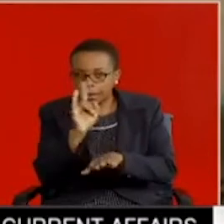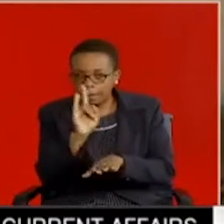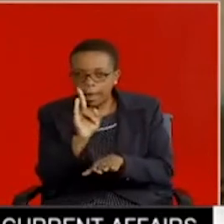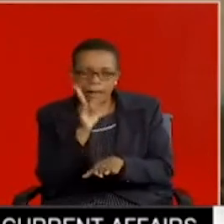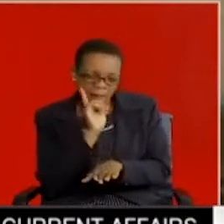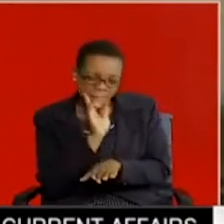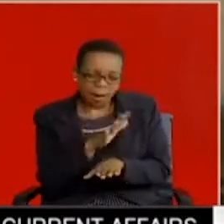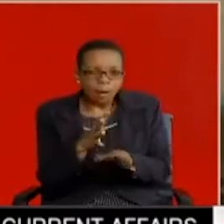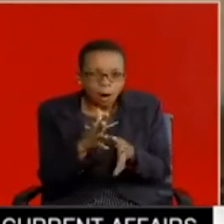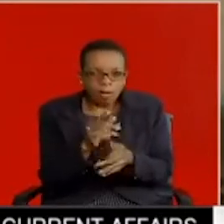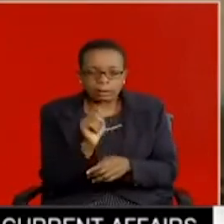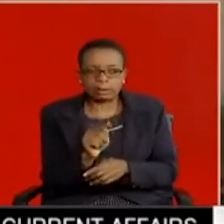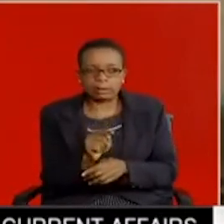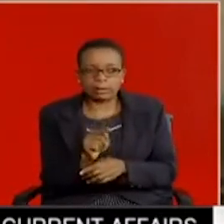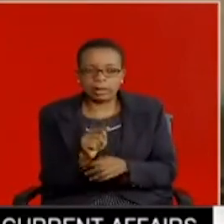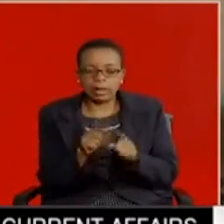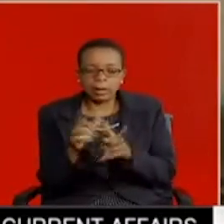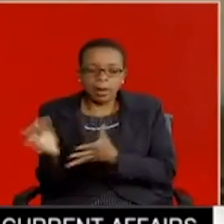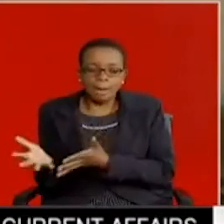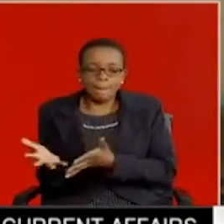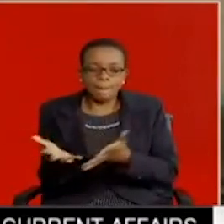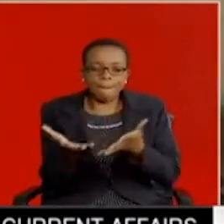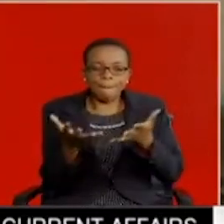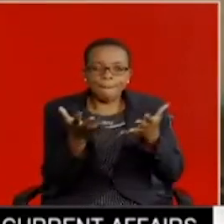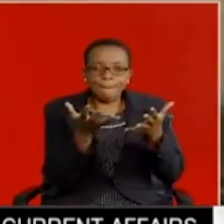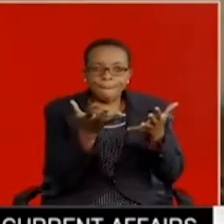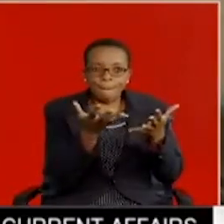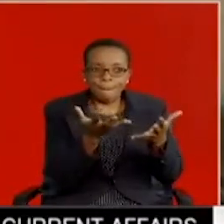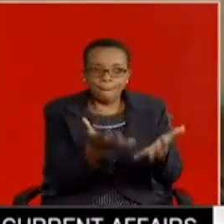temperature, offloaded and sent to our